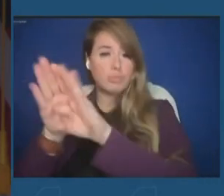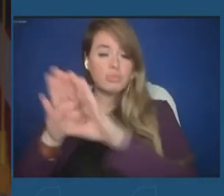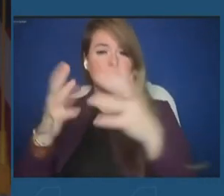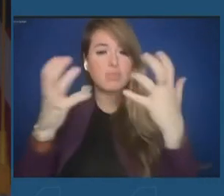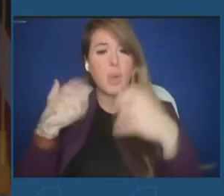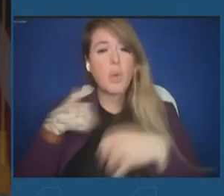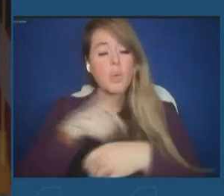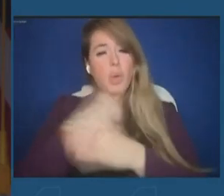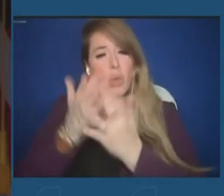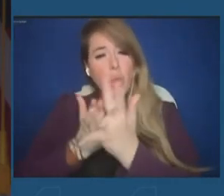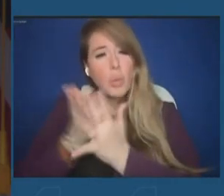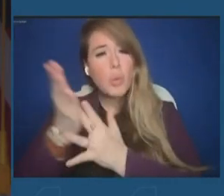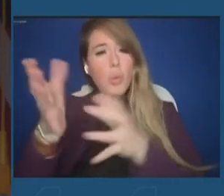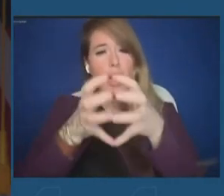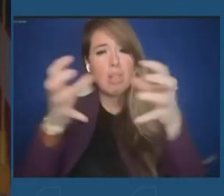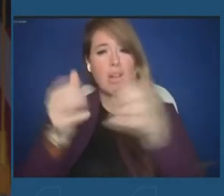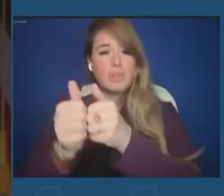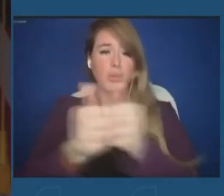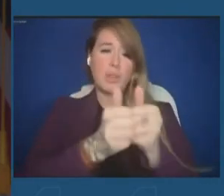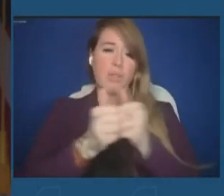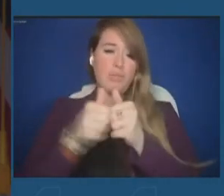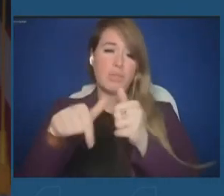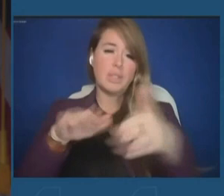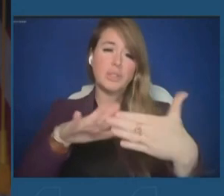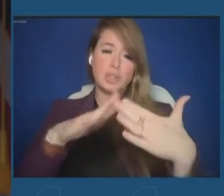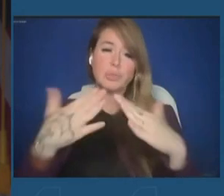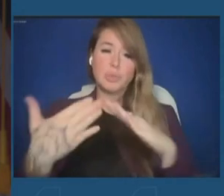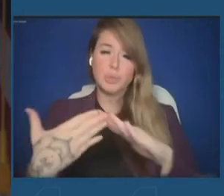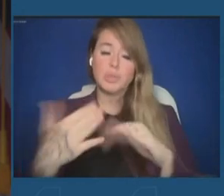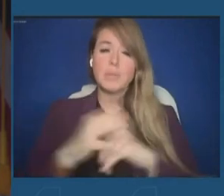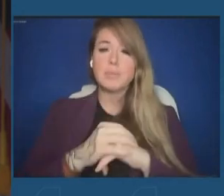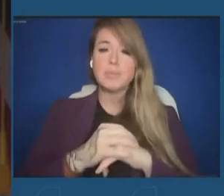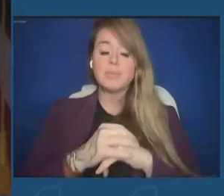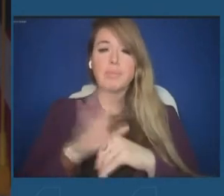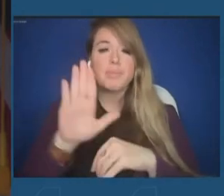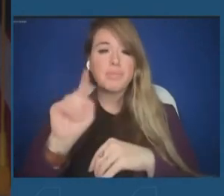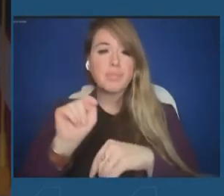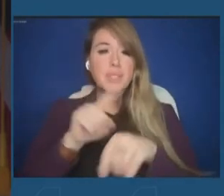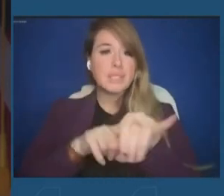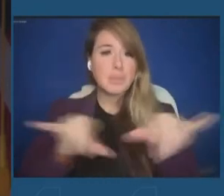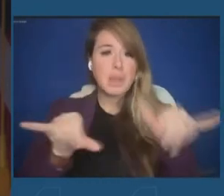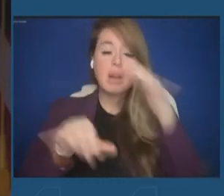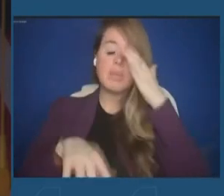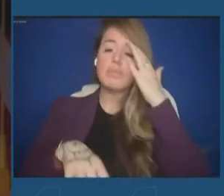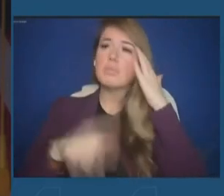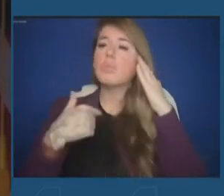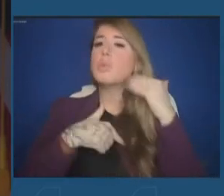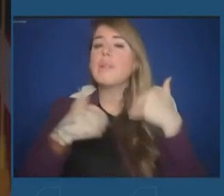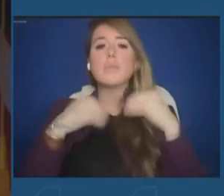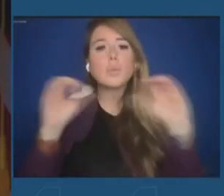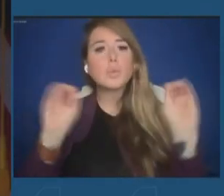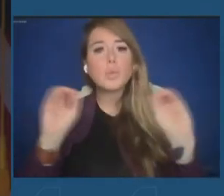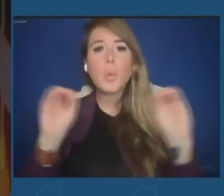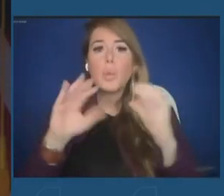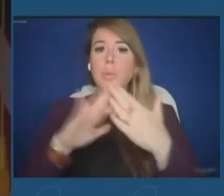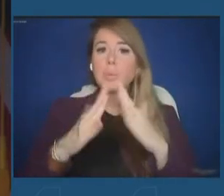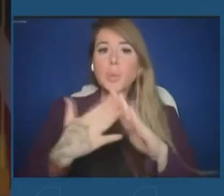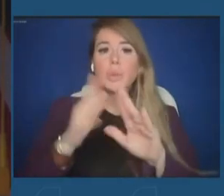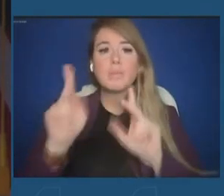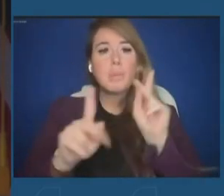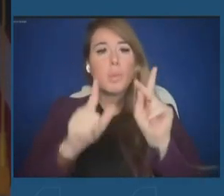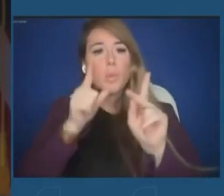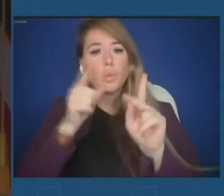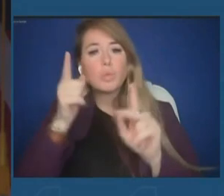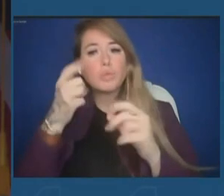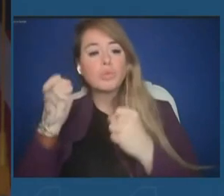been through so much together as a community. And yet, there is no community or people stronger than